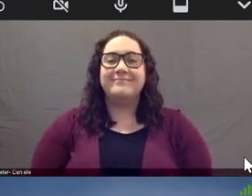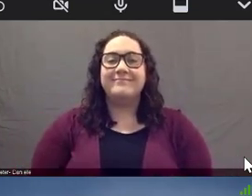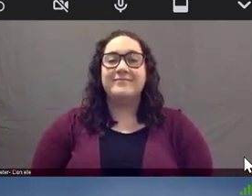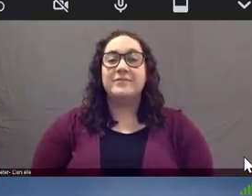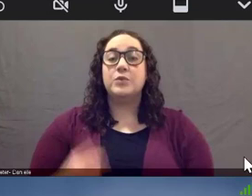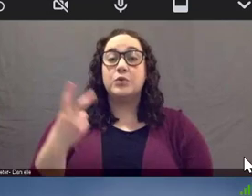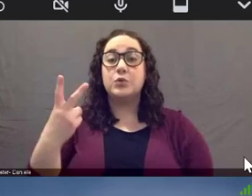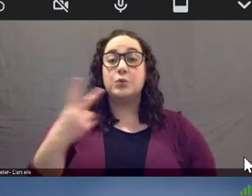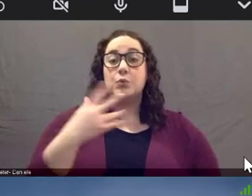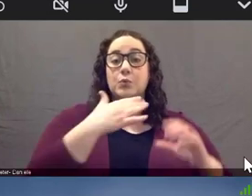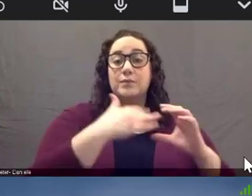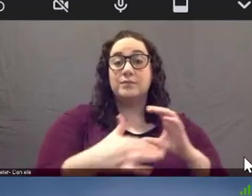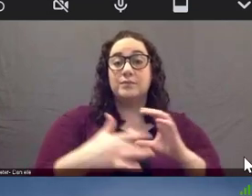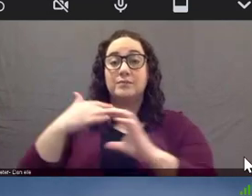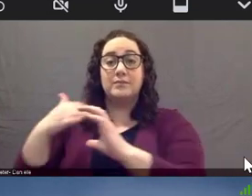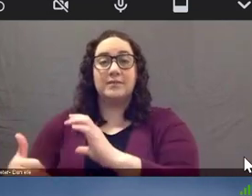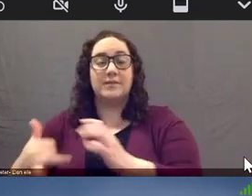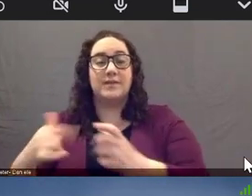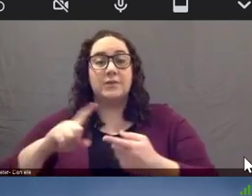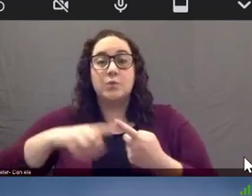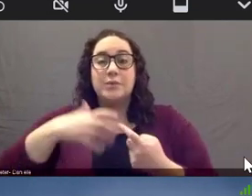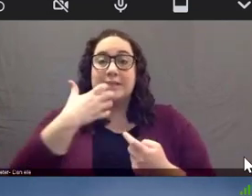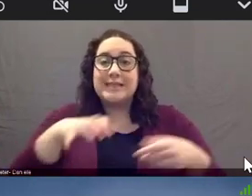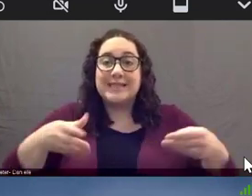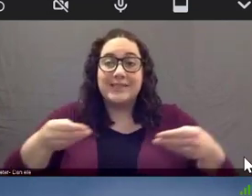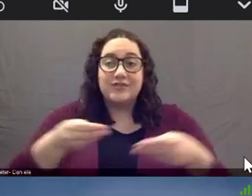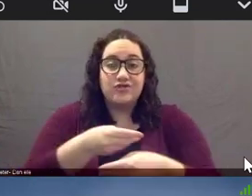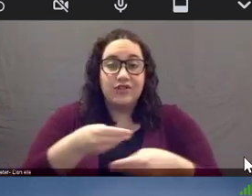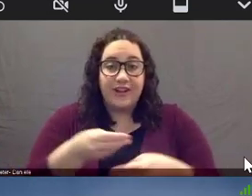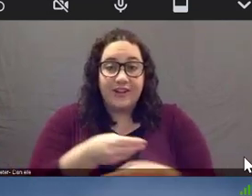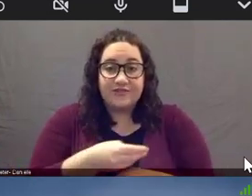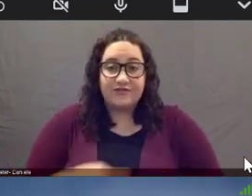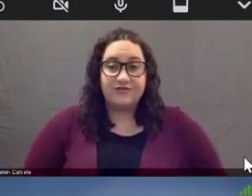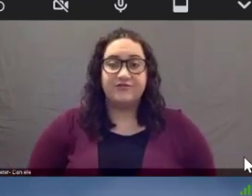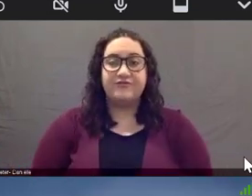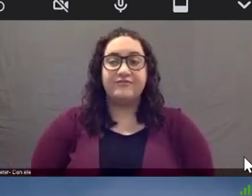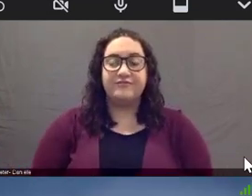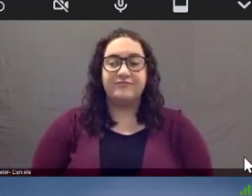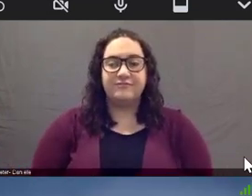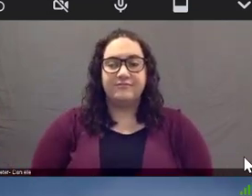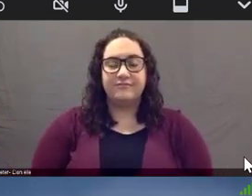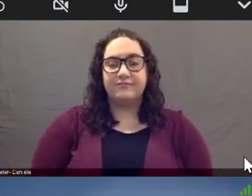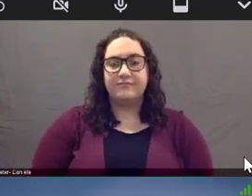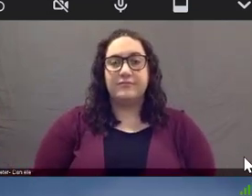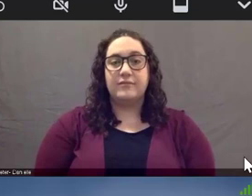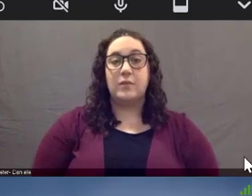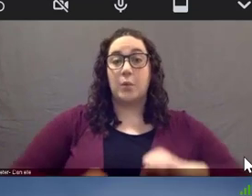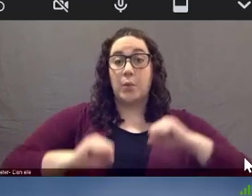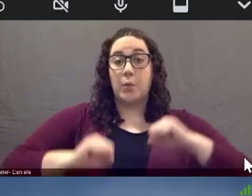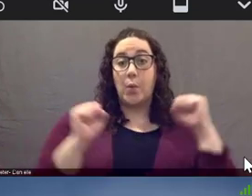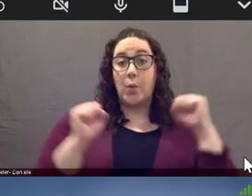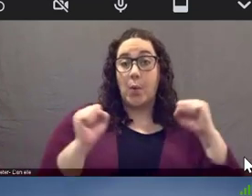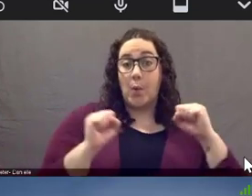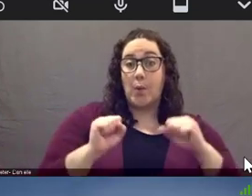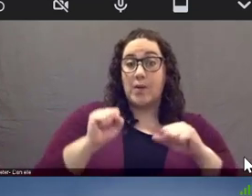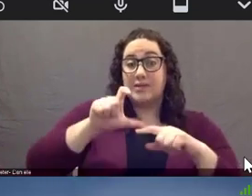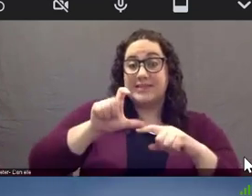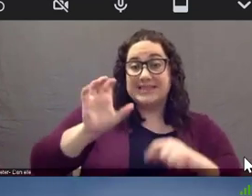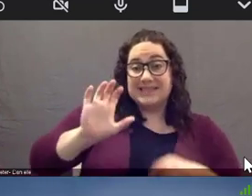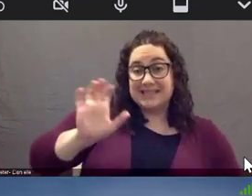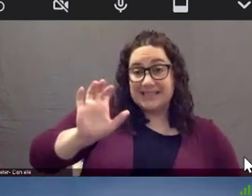rate and enters the heat exchanger at 180 degrees Celsius. The cold fluid has a big C value and enters at